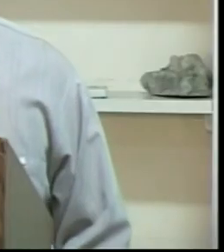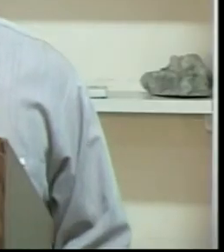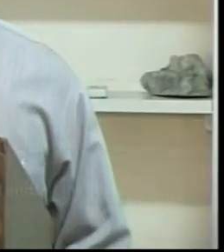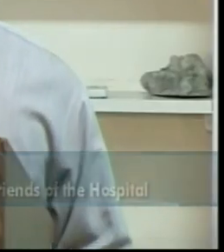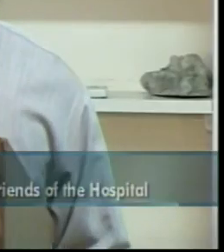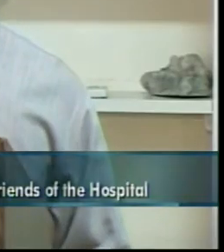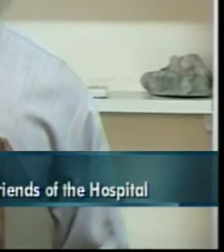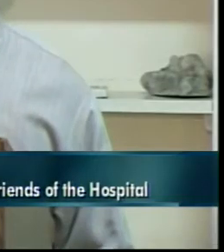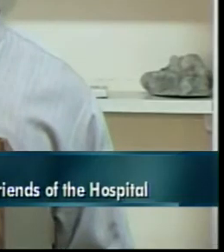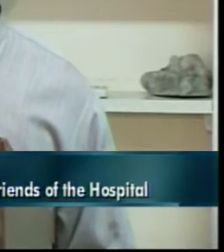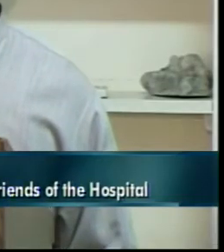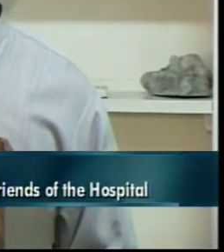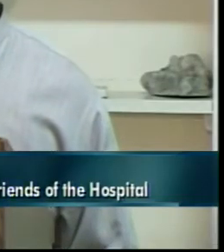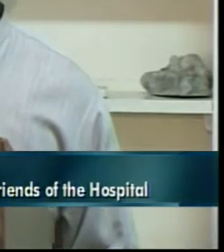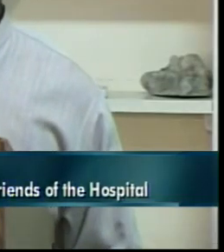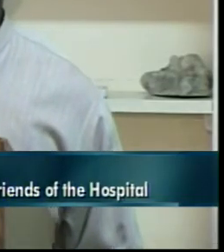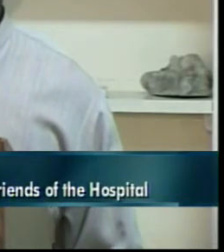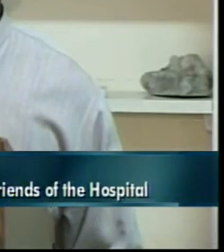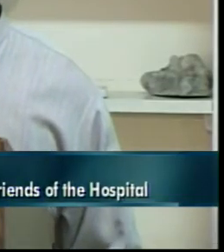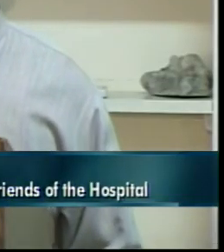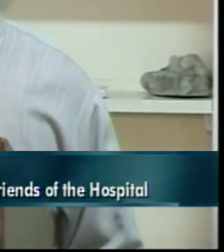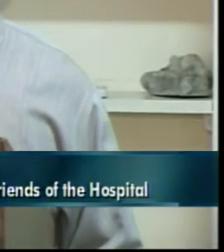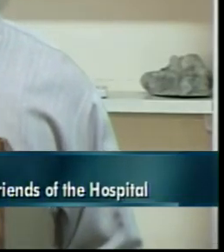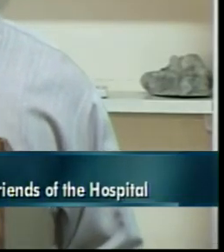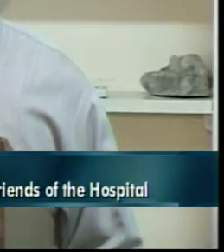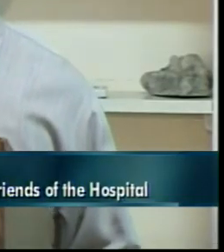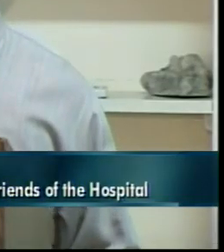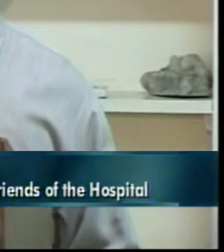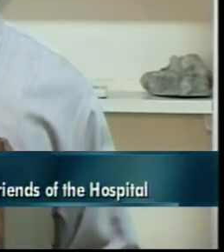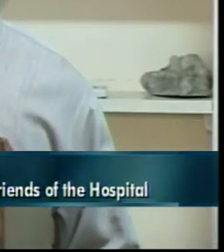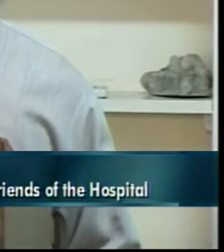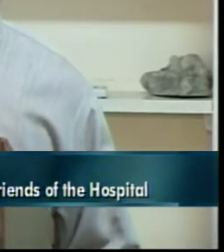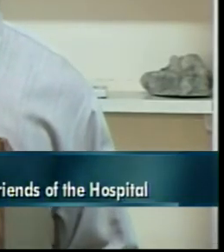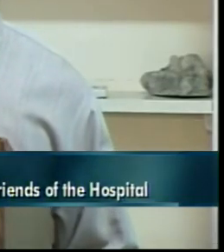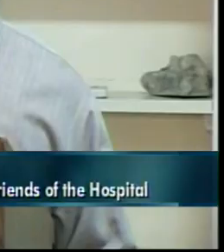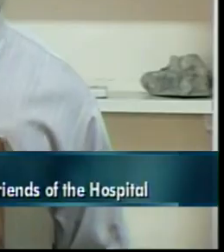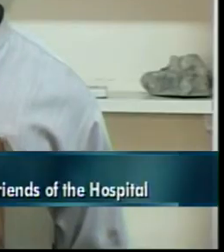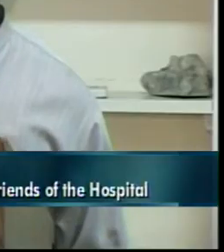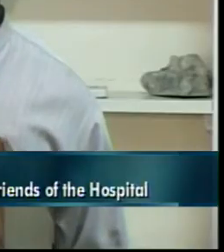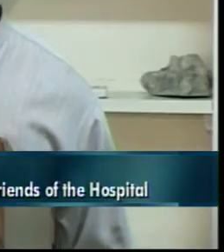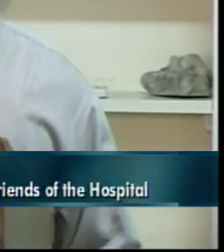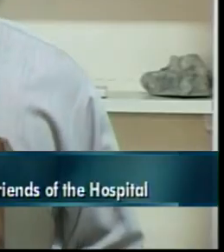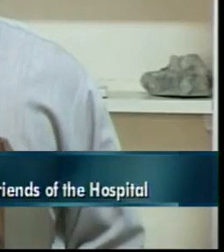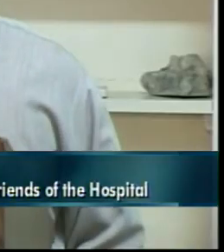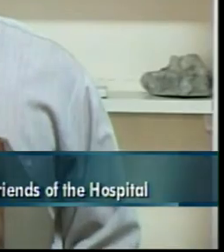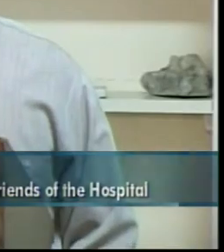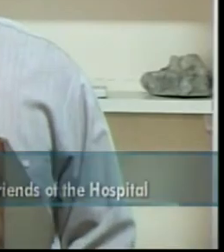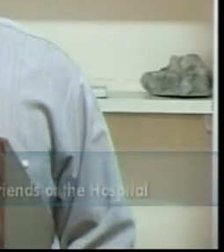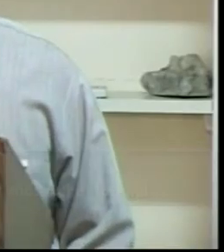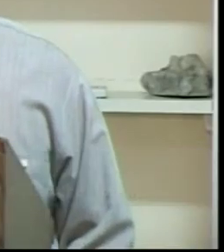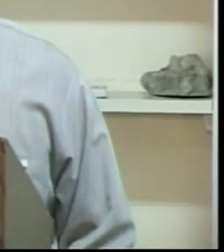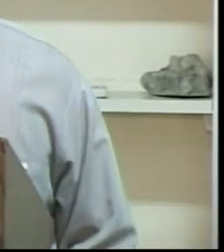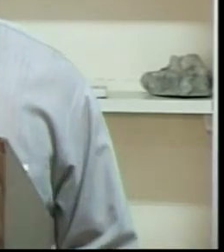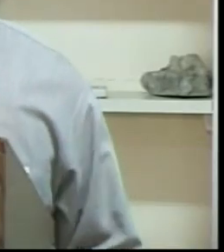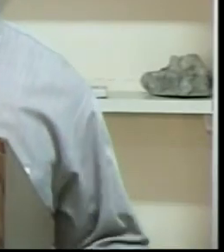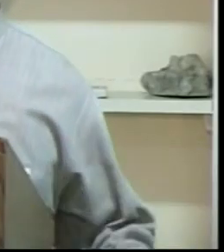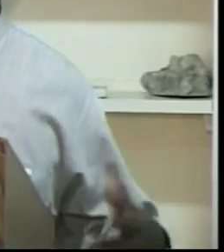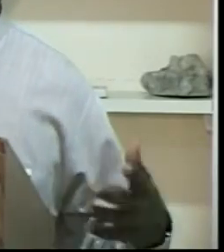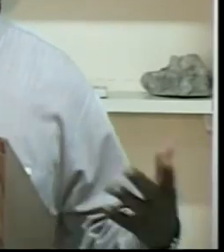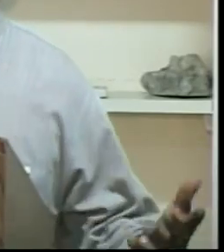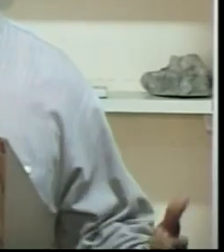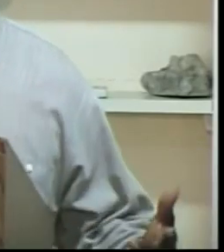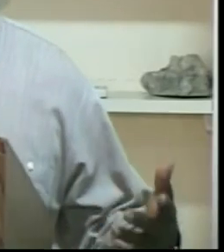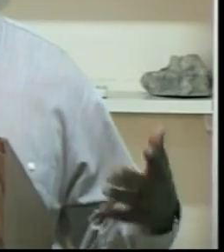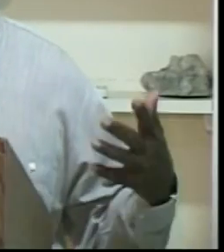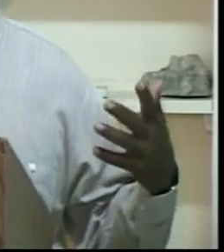the staff at the hospital over the years, and we are looking forward to continuing that effort. And of course, we